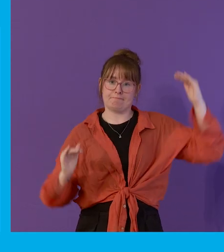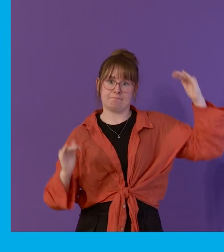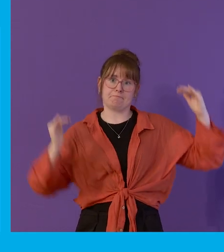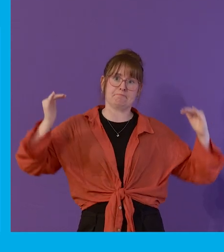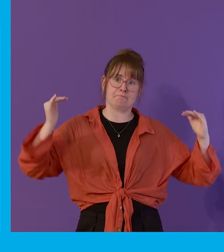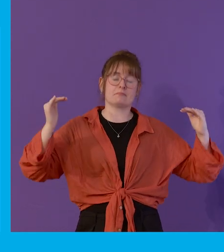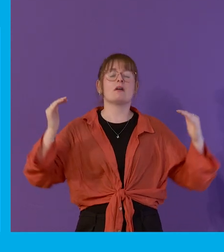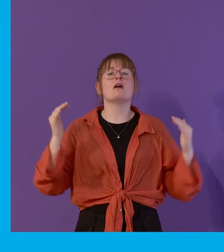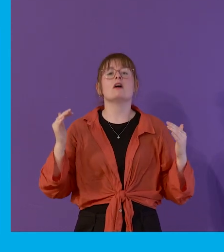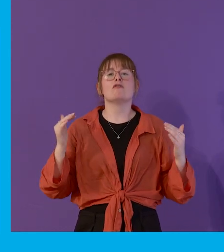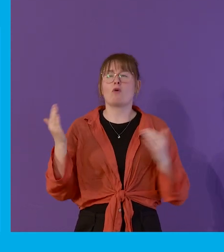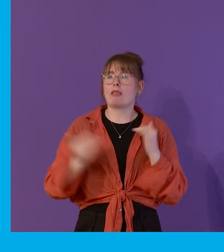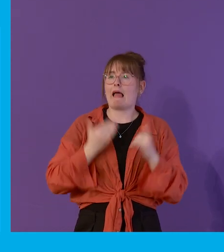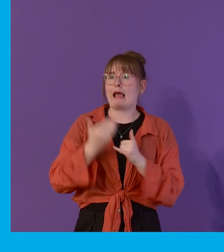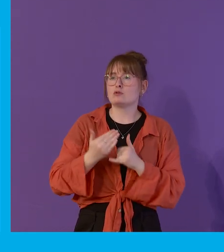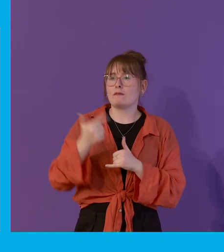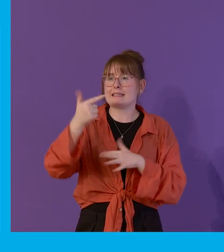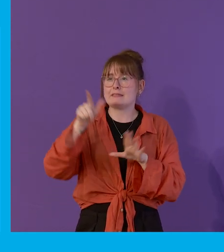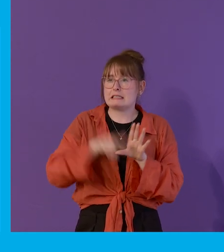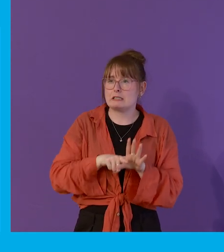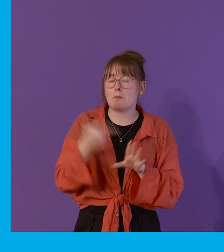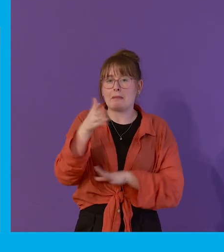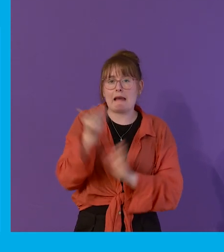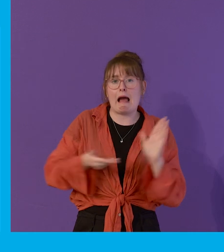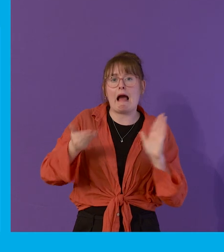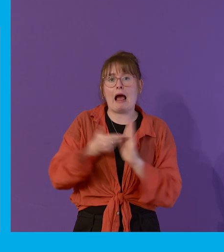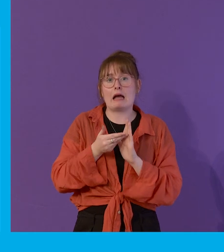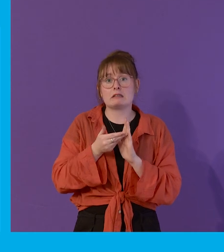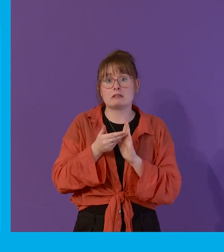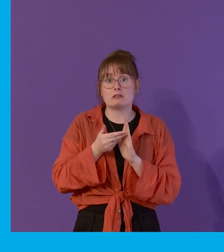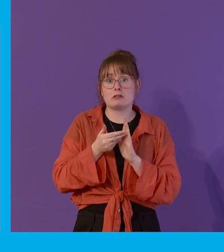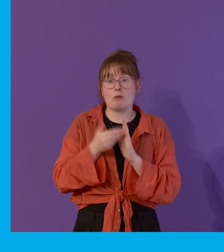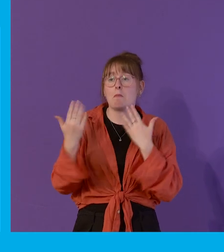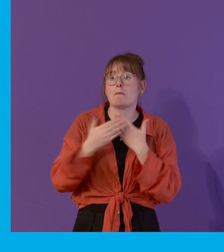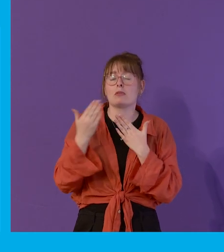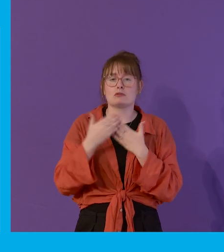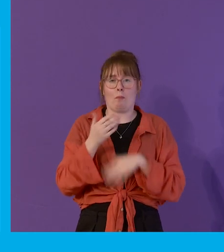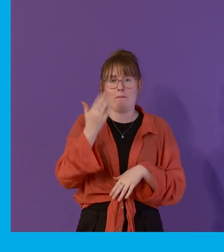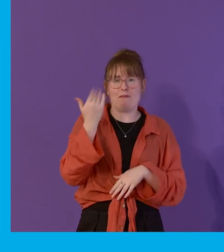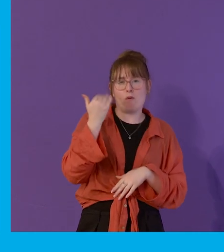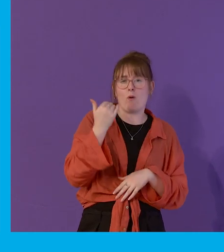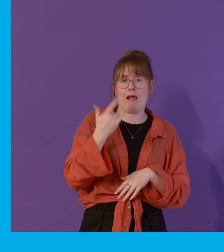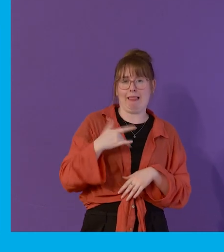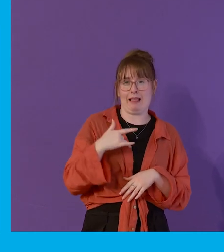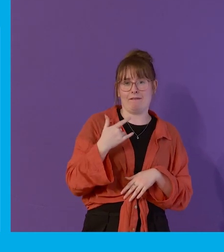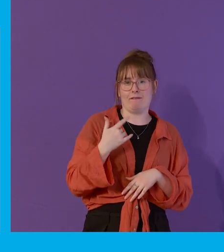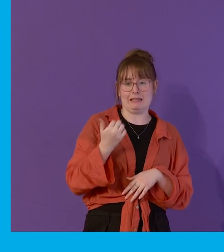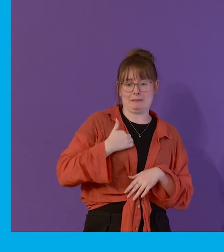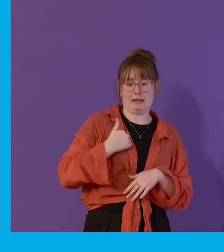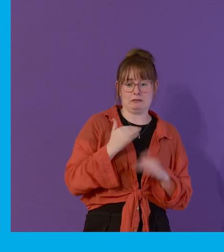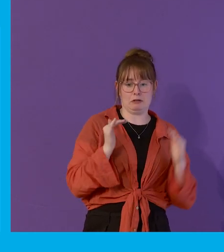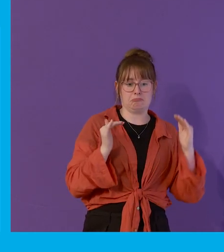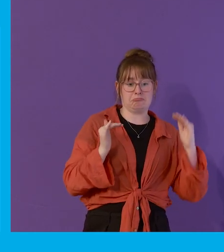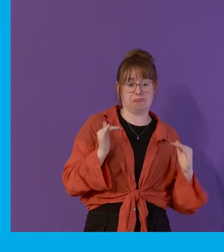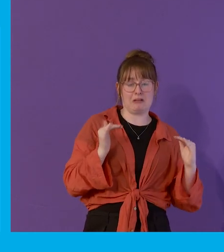end of the first 7 years, we'd managed to add an additional 7 years of healthy life expectancy in the most deprived